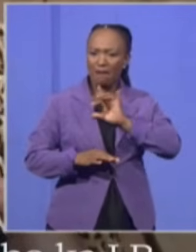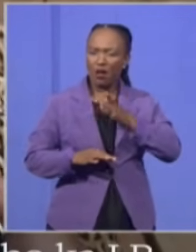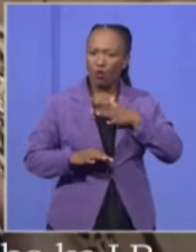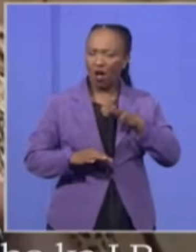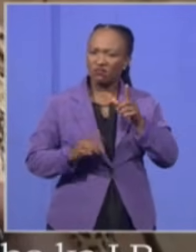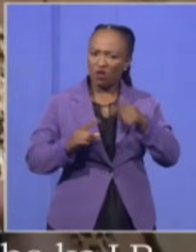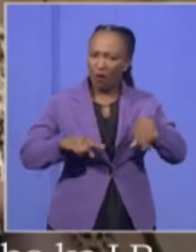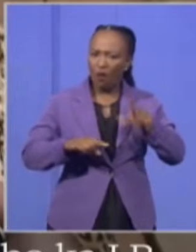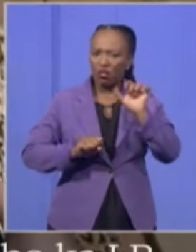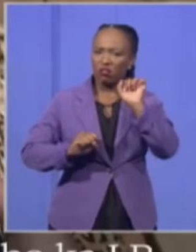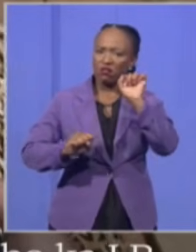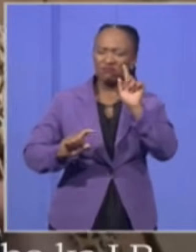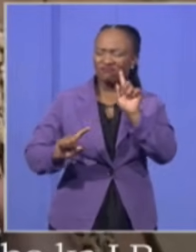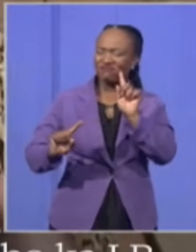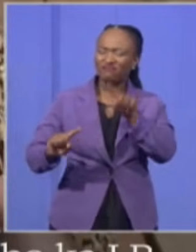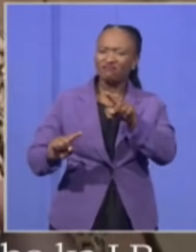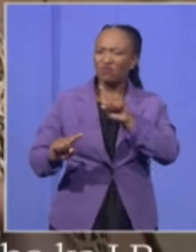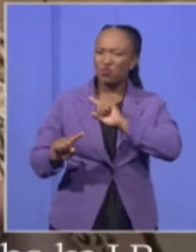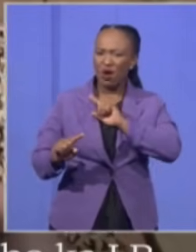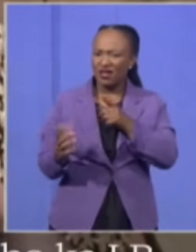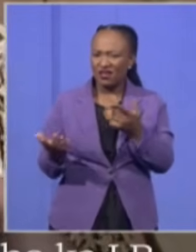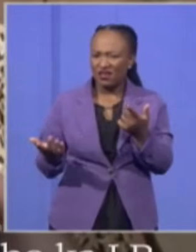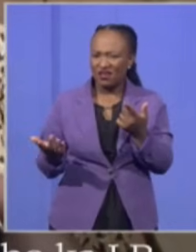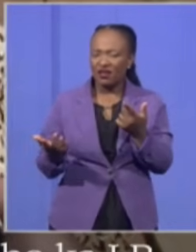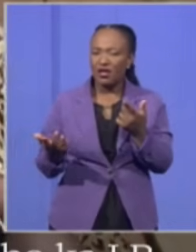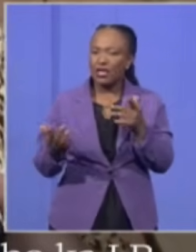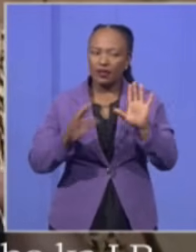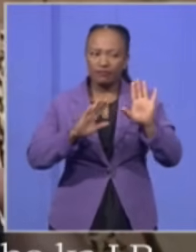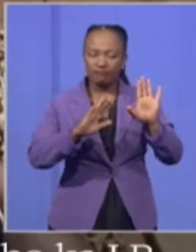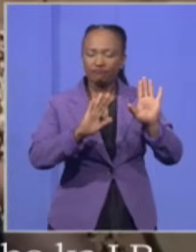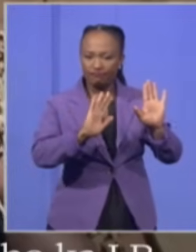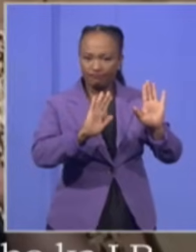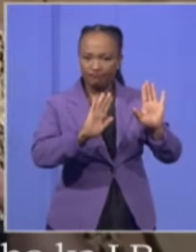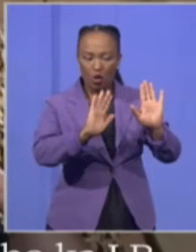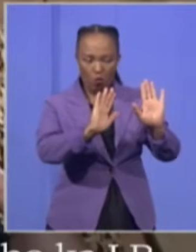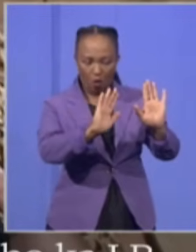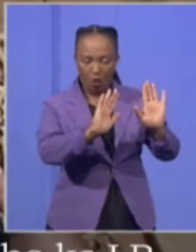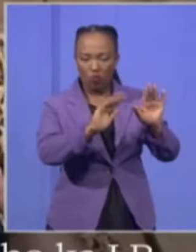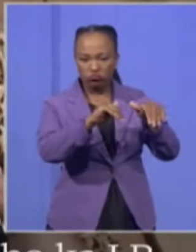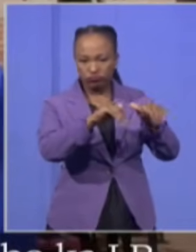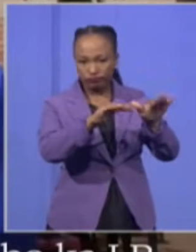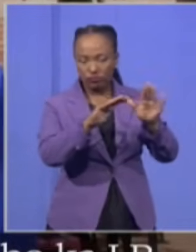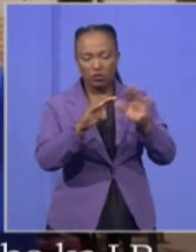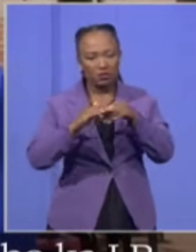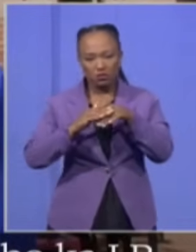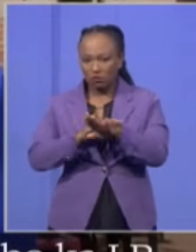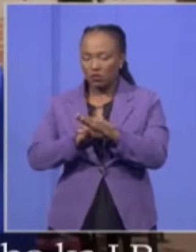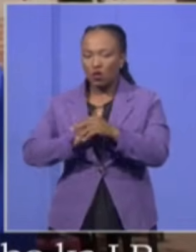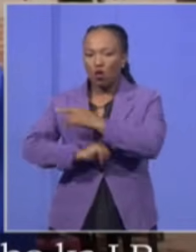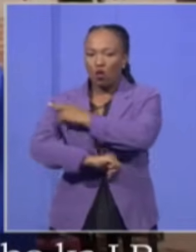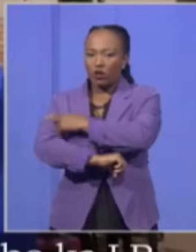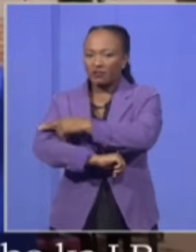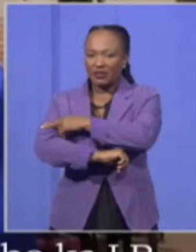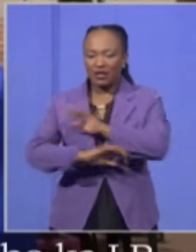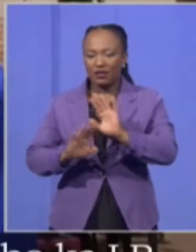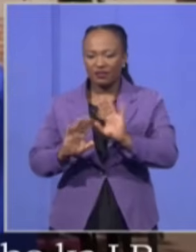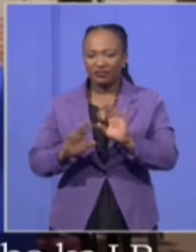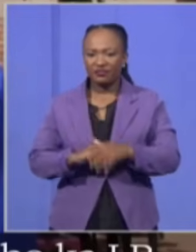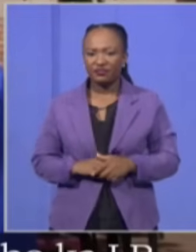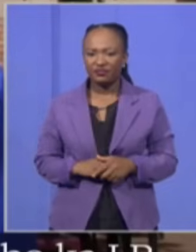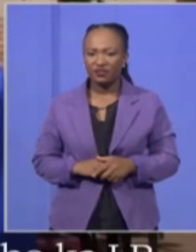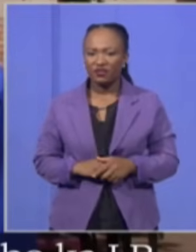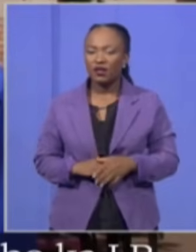go diraga ye efeng gona go kgonagala jwang ke ge ba ba thibela ba re aowa ho se la tsena ga mo tshwaragampe kudu ka lebakeng la gore tena le balwetse